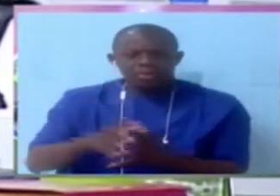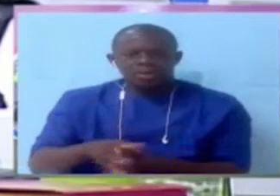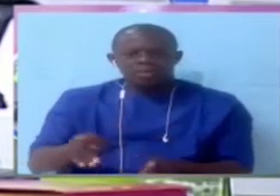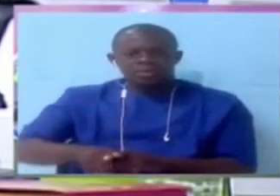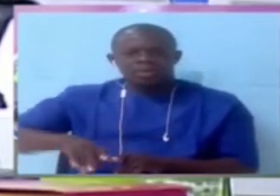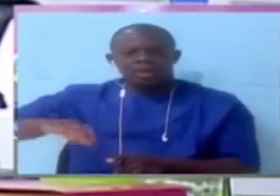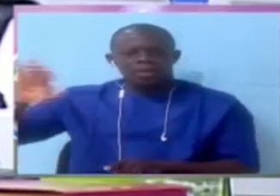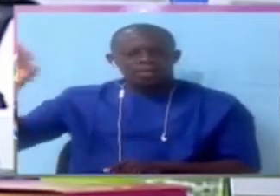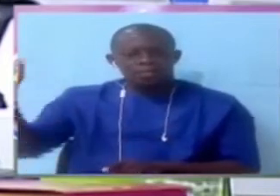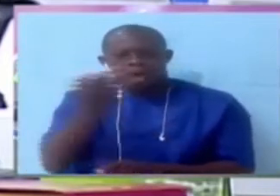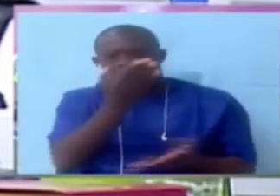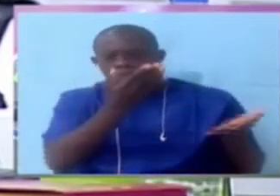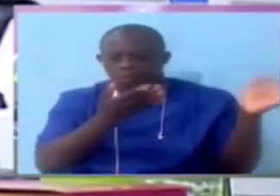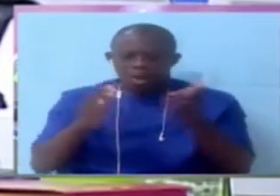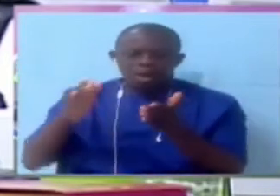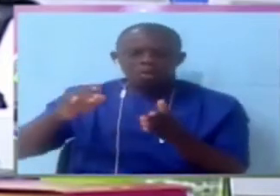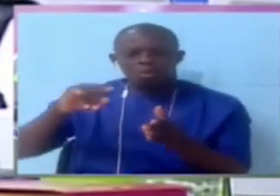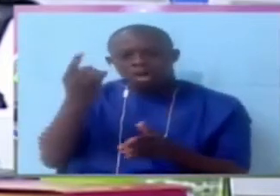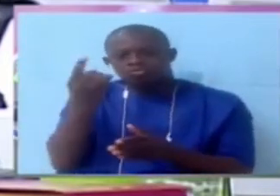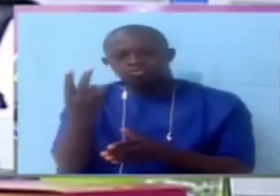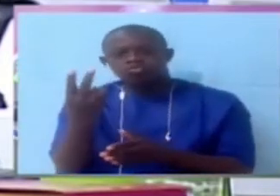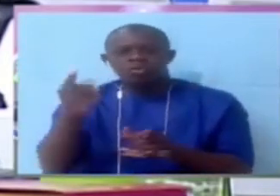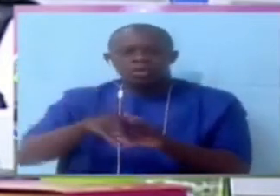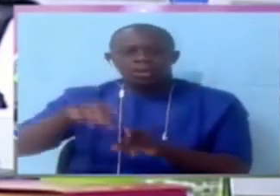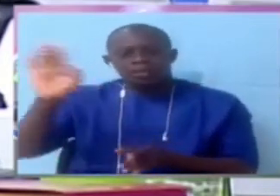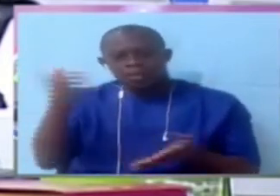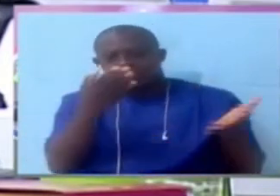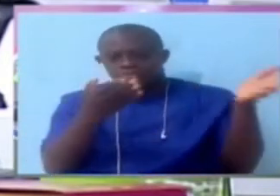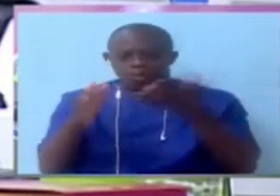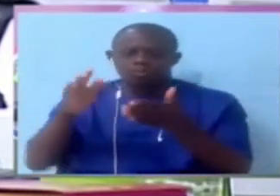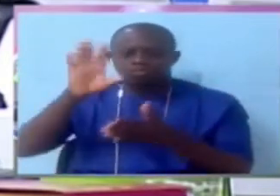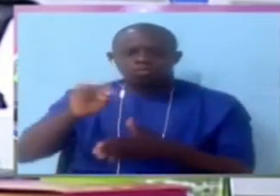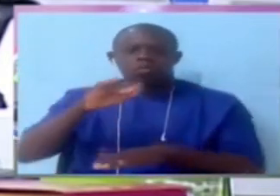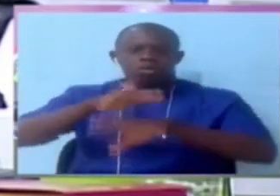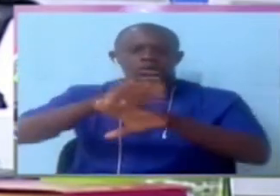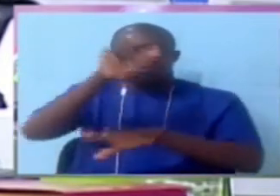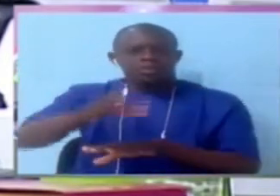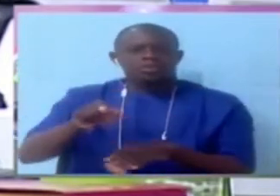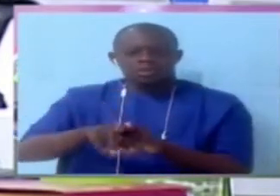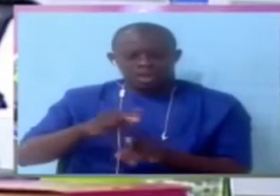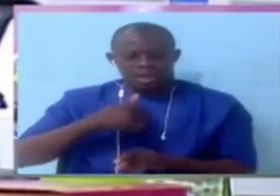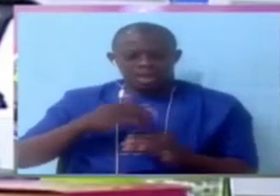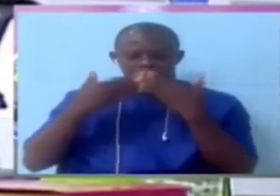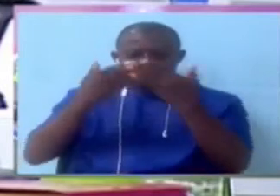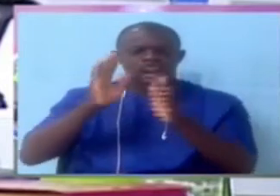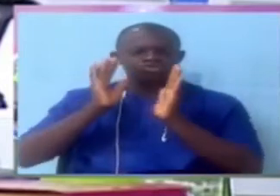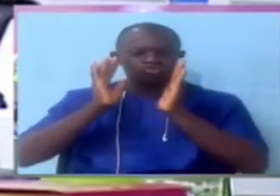started slapping 1, 2. I told him to stop.